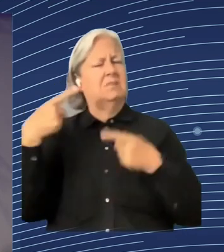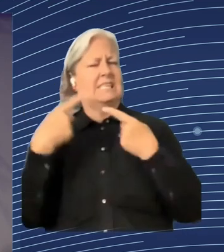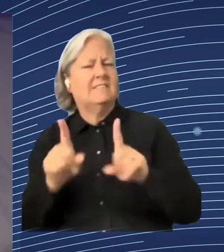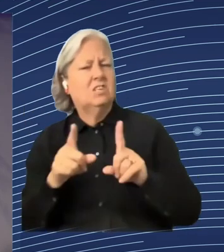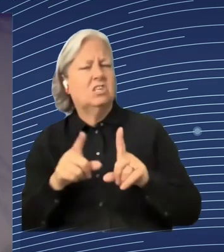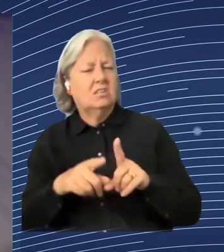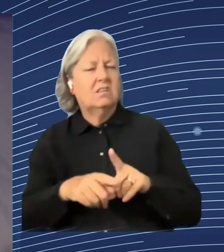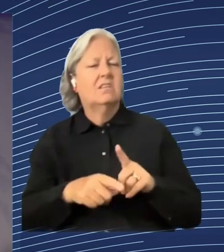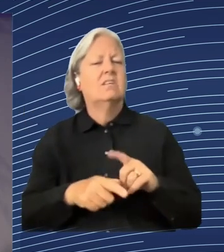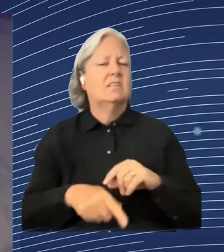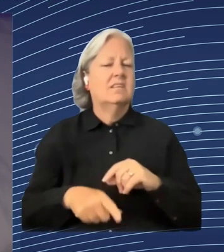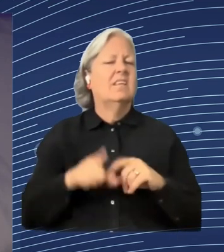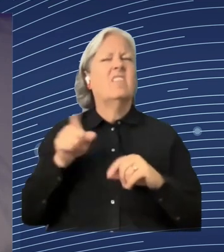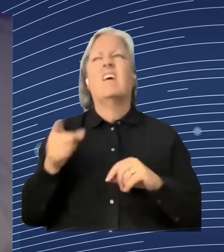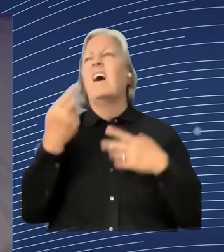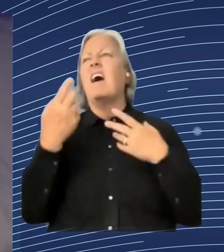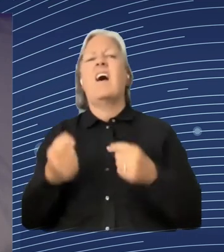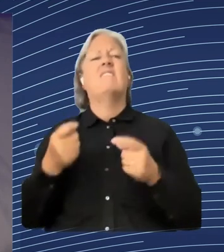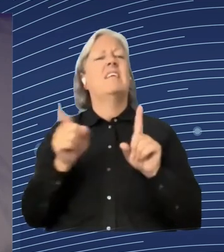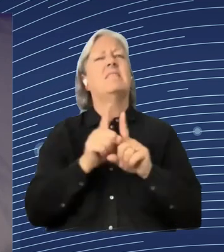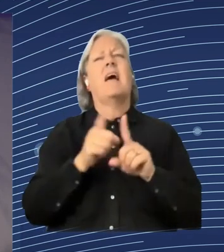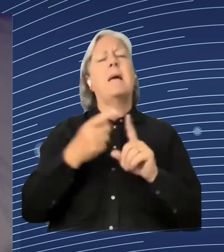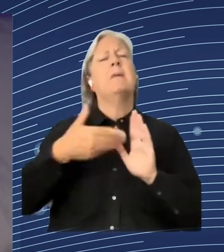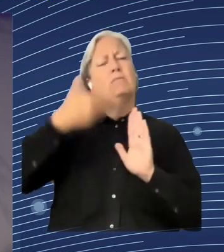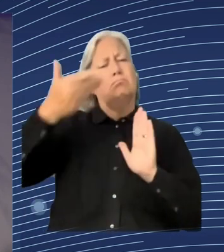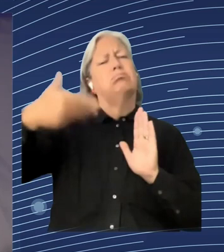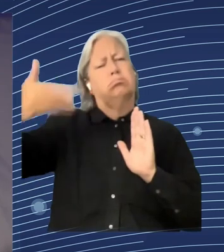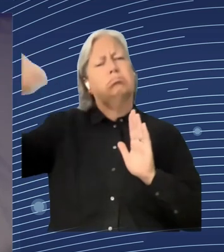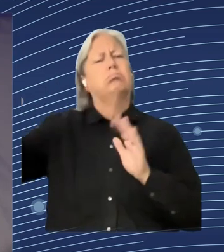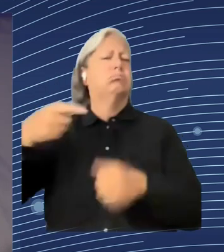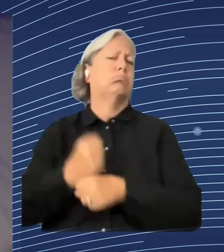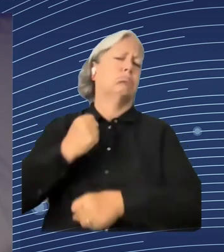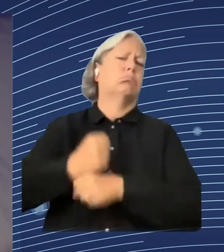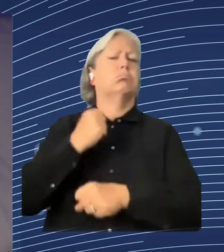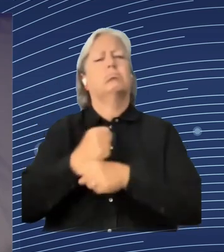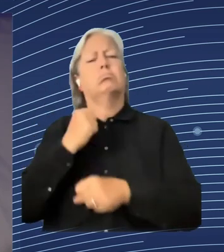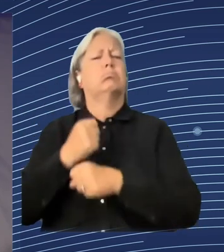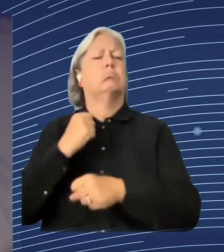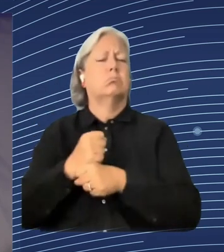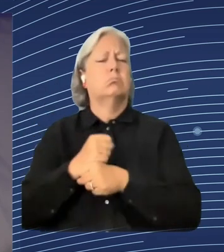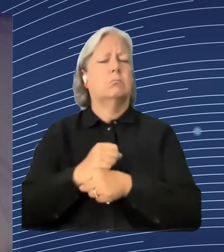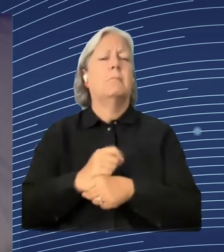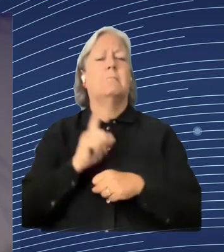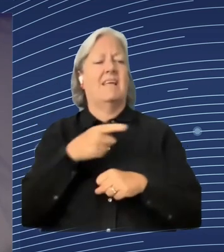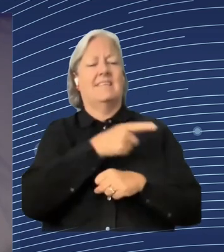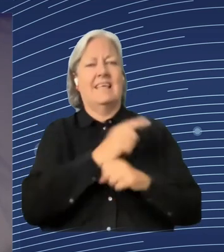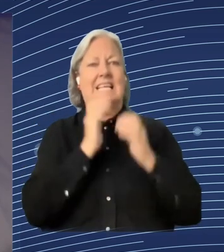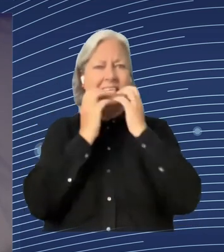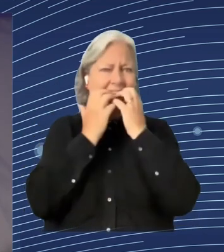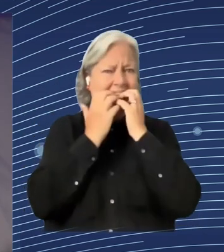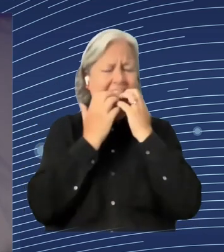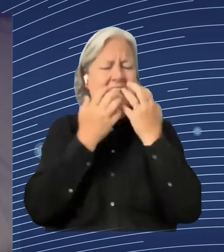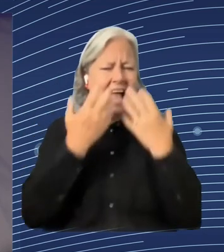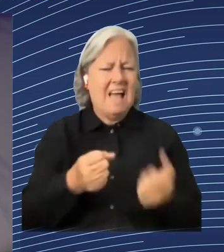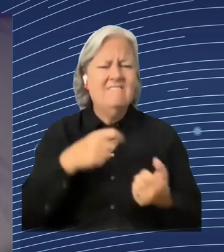contracts in the public employment service. So the fear exists, but at least